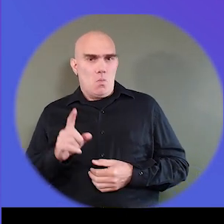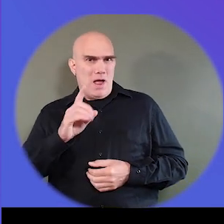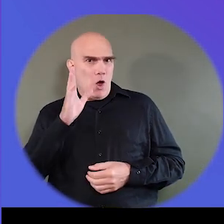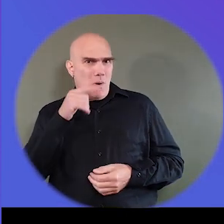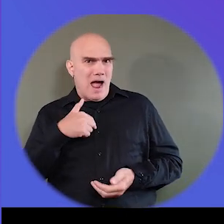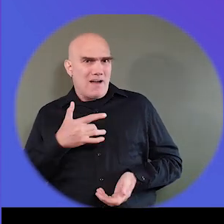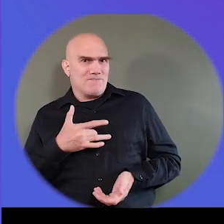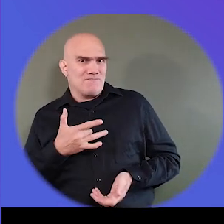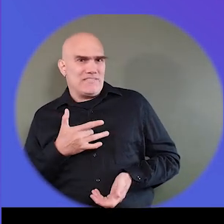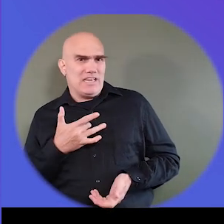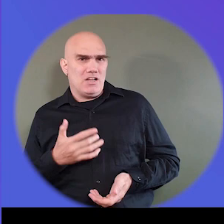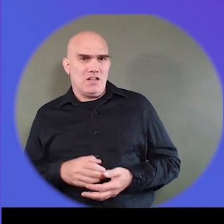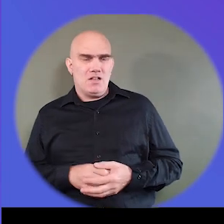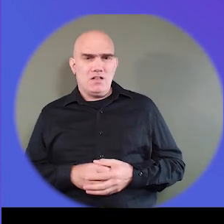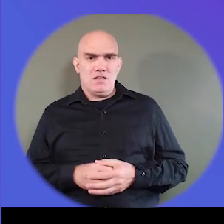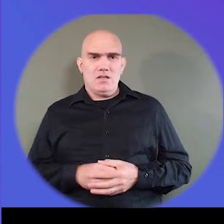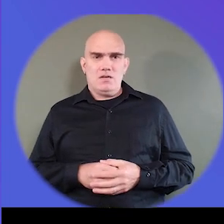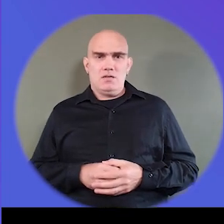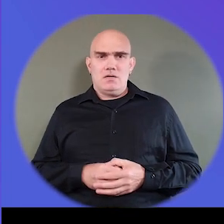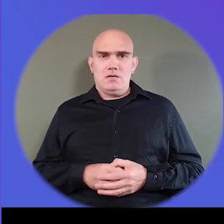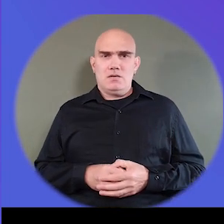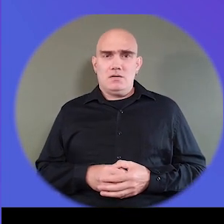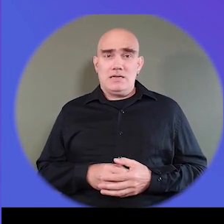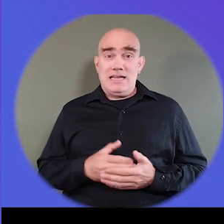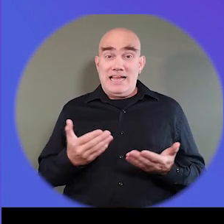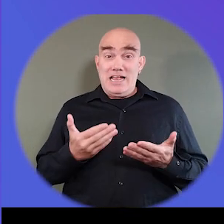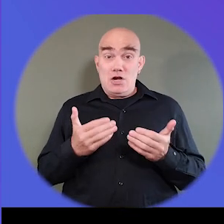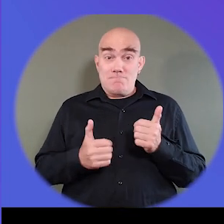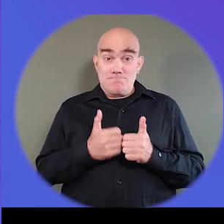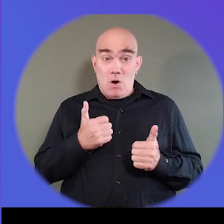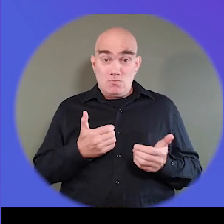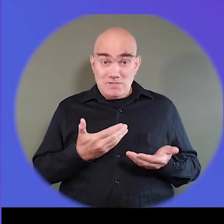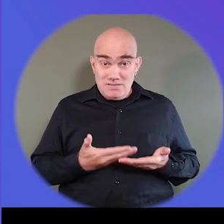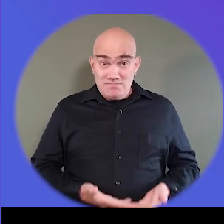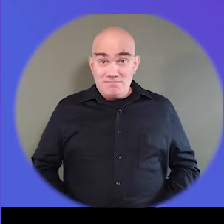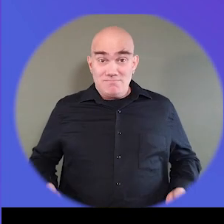Where will I feel them? Here, mostly.